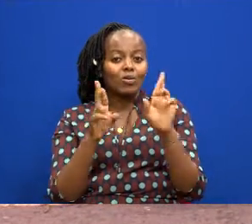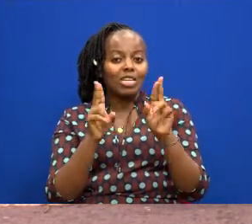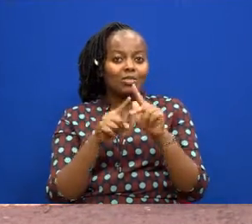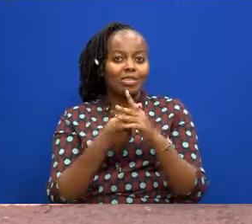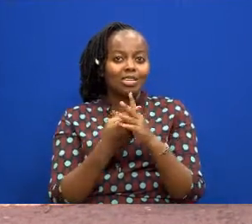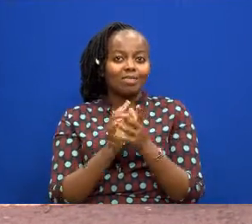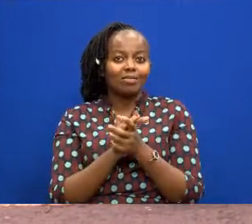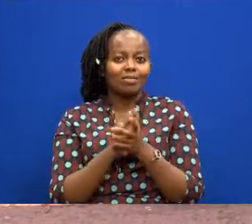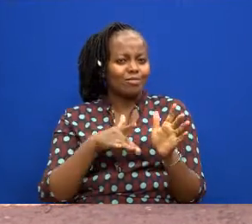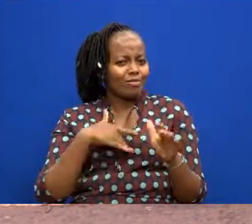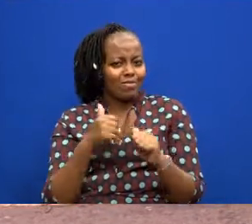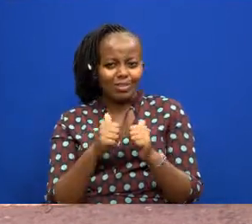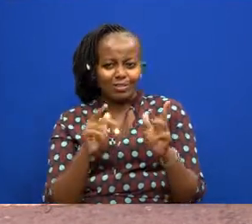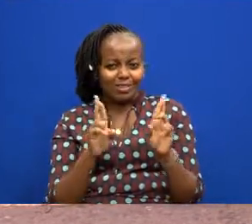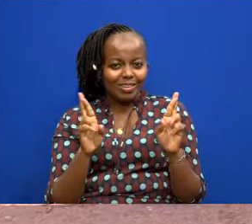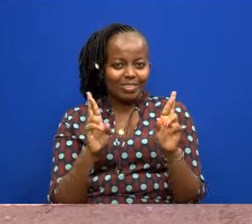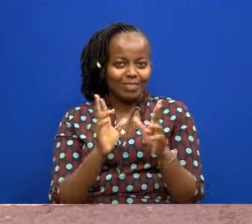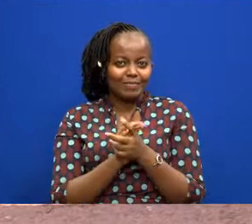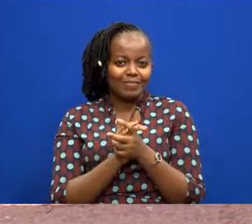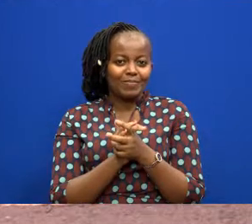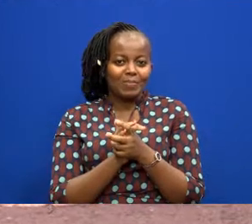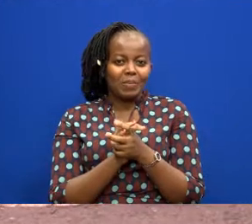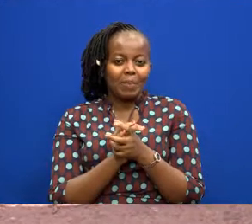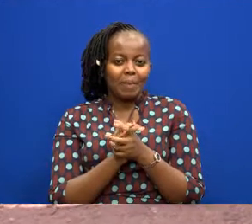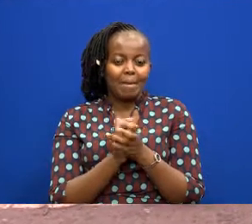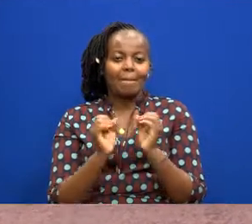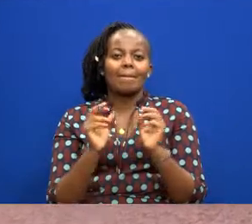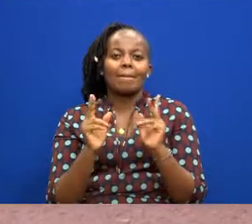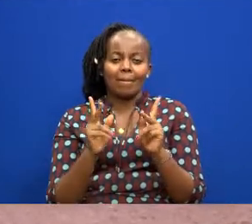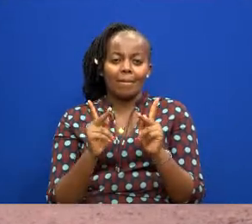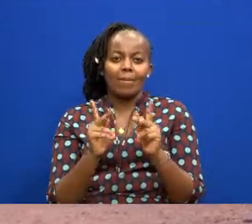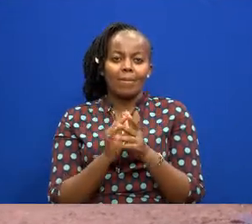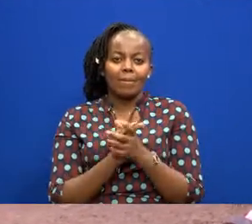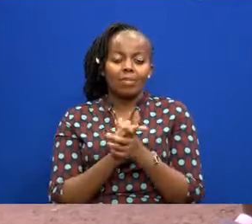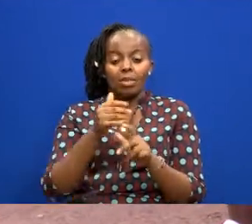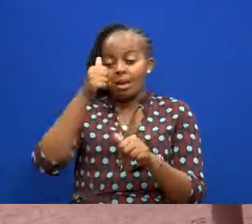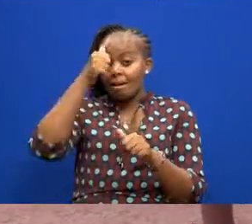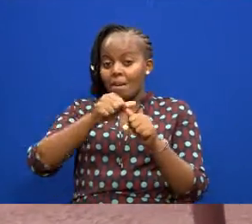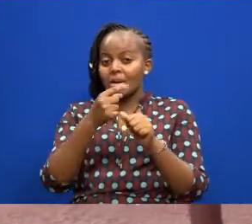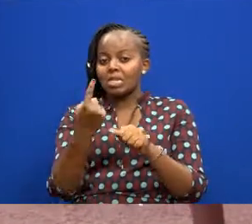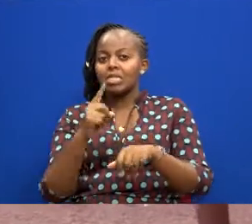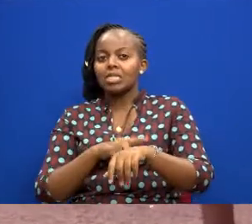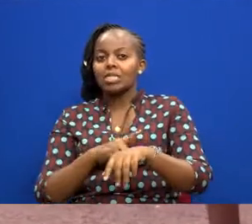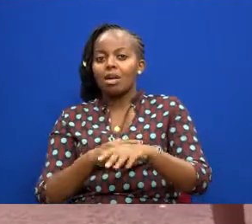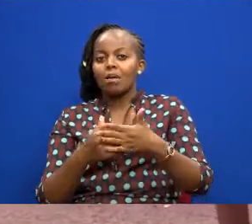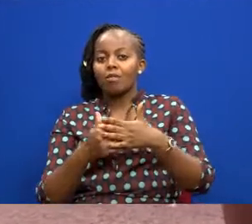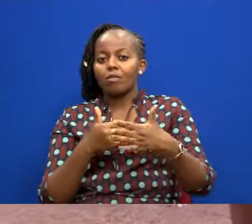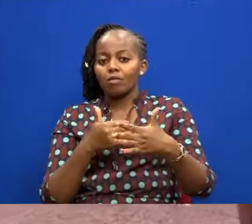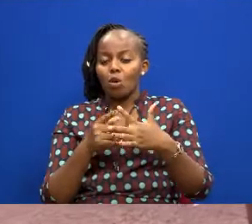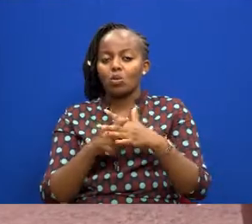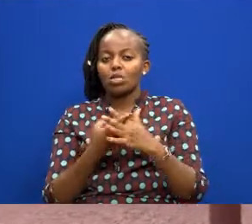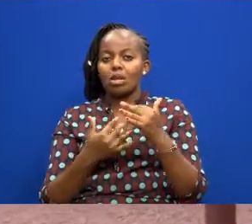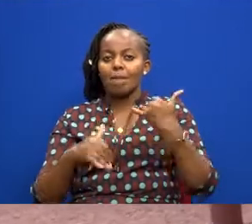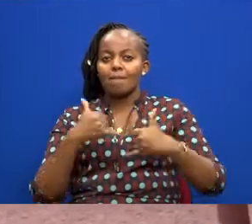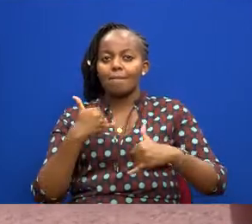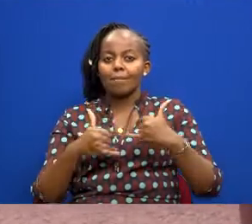you feel you're good to go? Okay, so remember every time before we start playing, before we start any